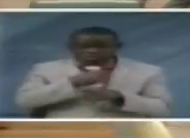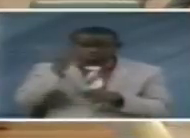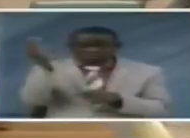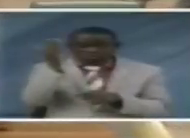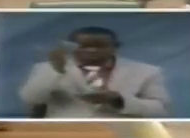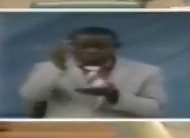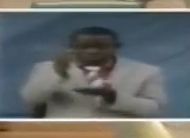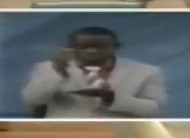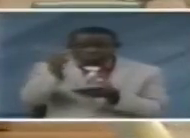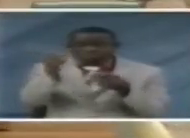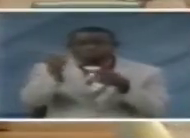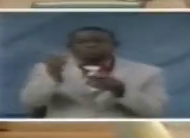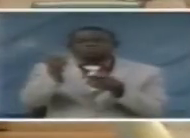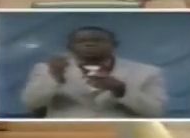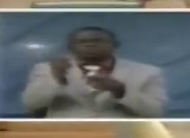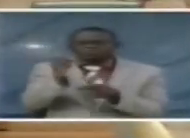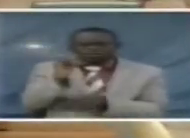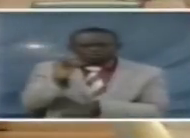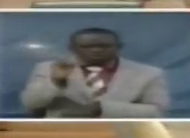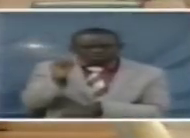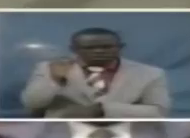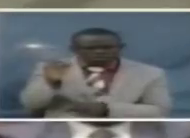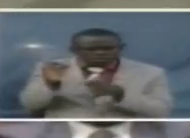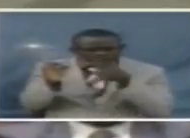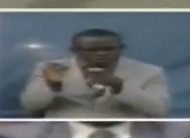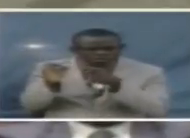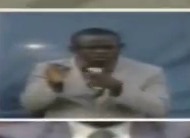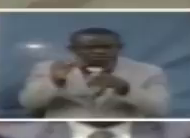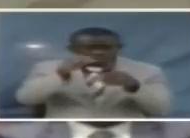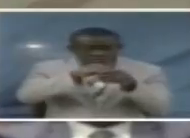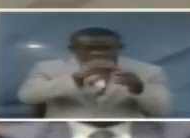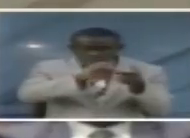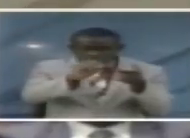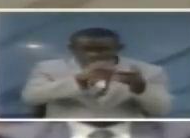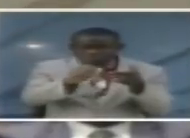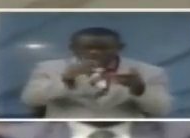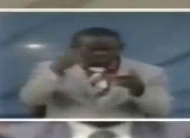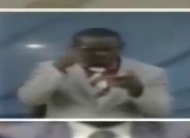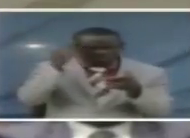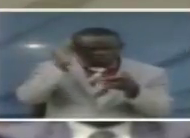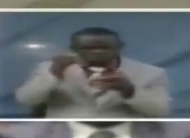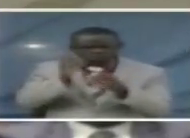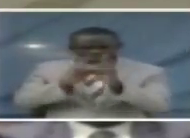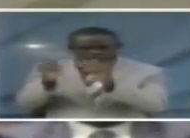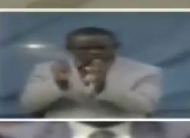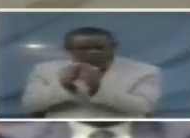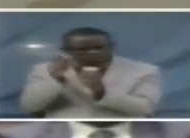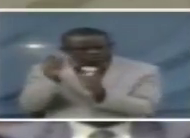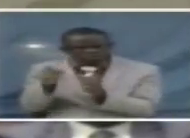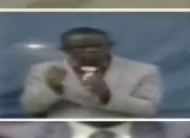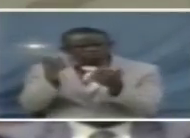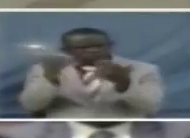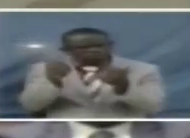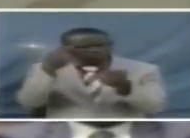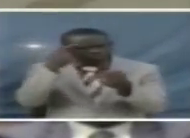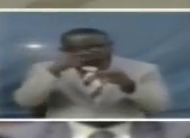the budget that I'm presenting today. Government will continue to engage the fund in October